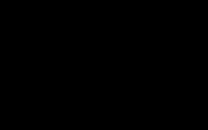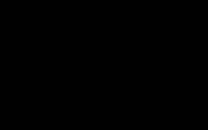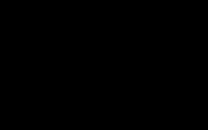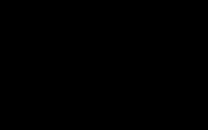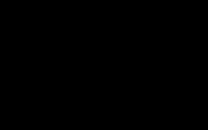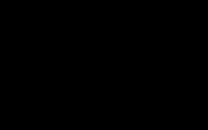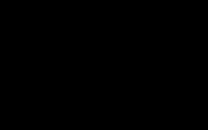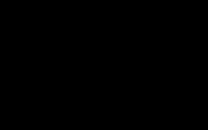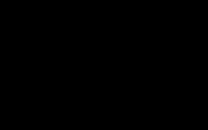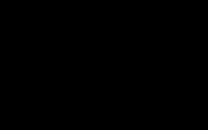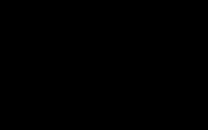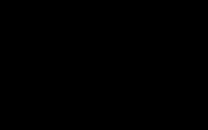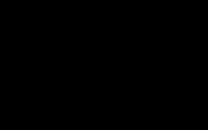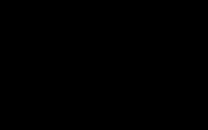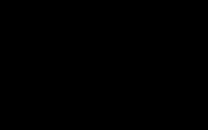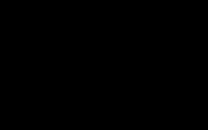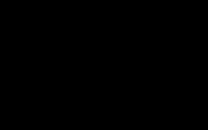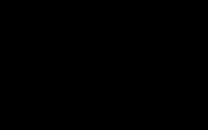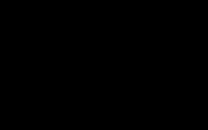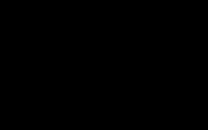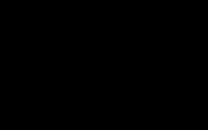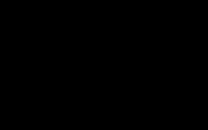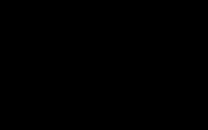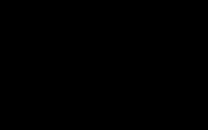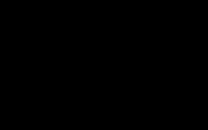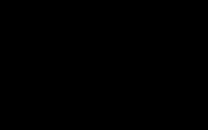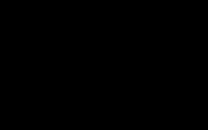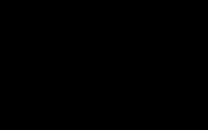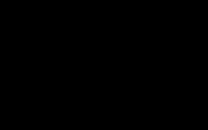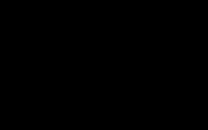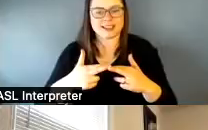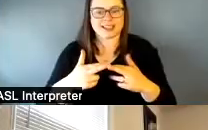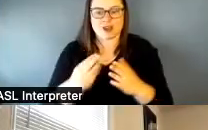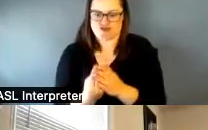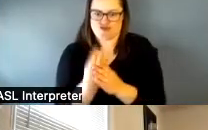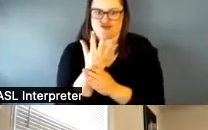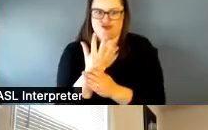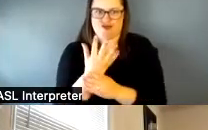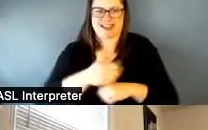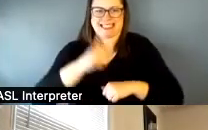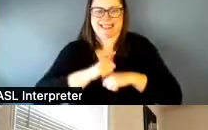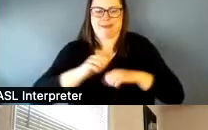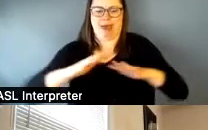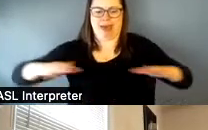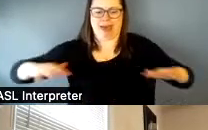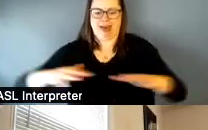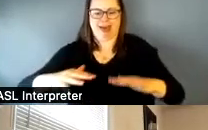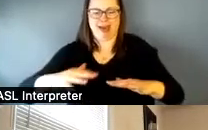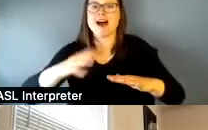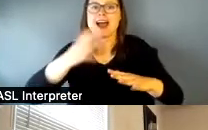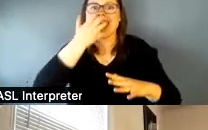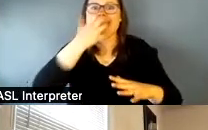native to this region to grow surrounded by cement in this heat island with all this radiant